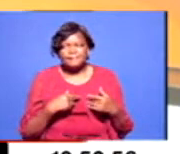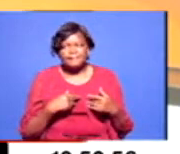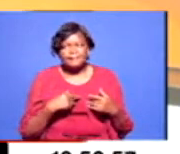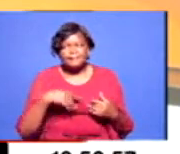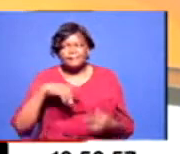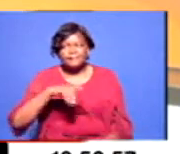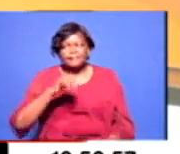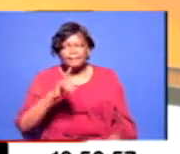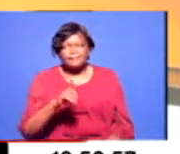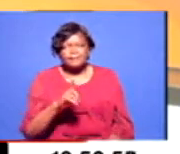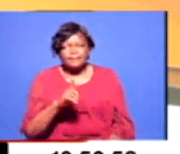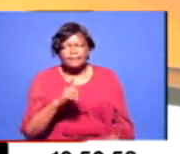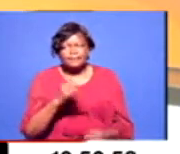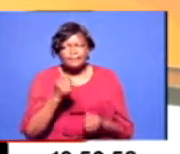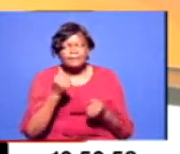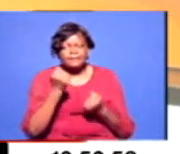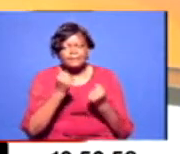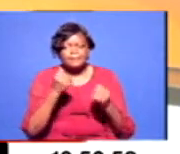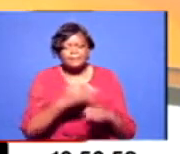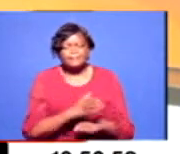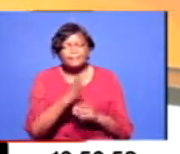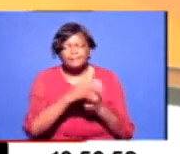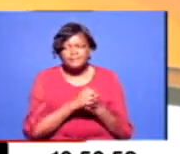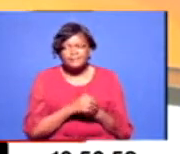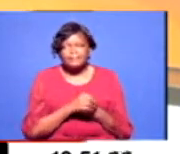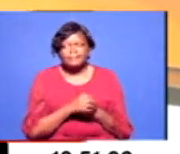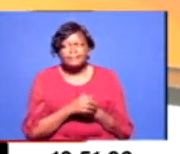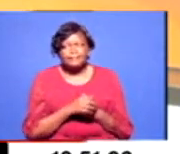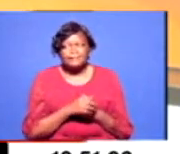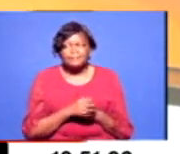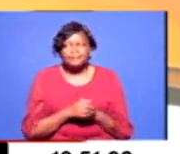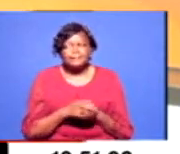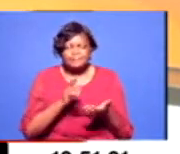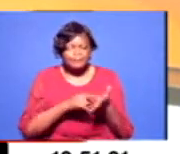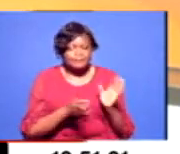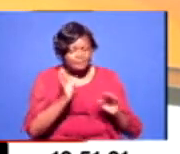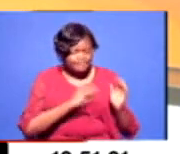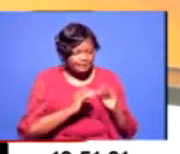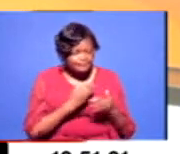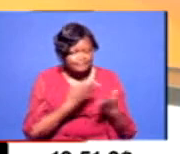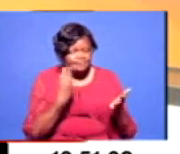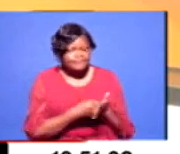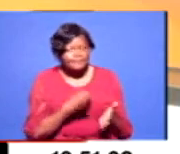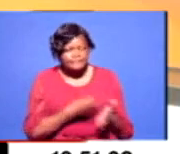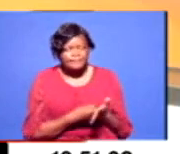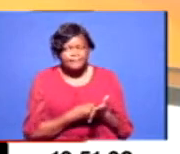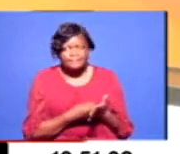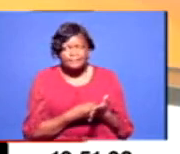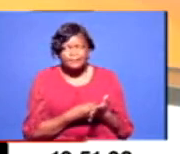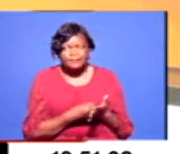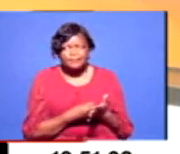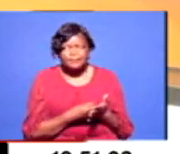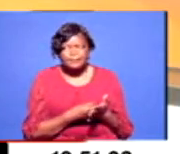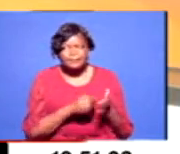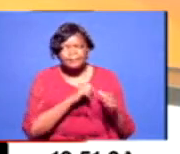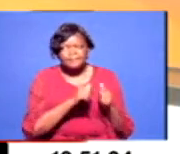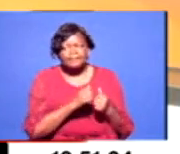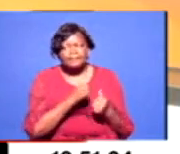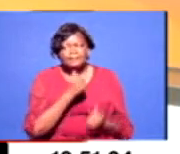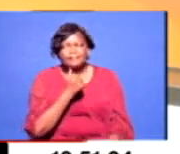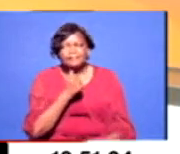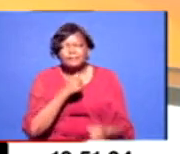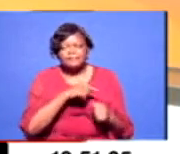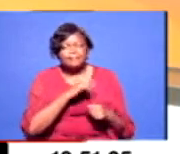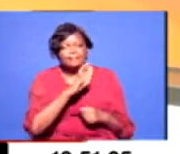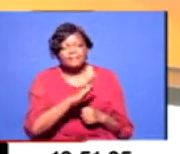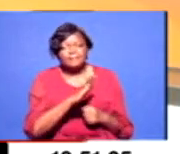or short form for padthon, mm-hmm. such that we contribute any amount of money within mm-hmm. a duration of like 5 hours, yes.